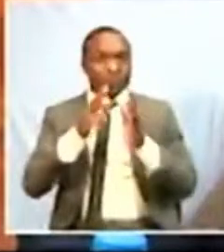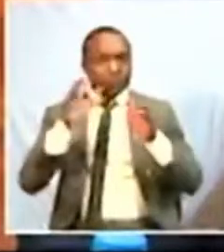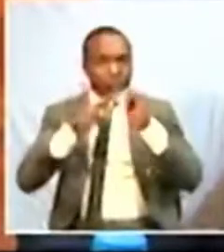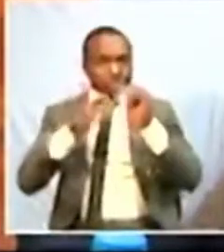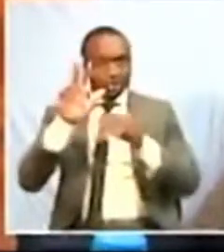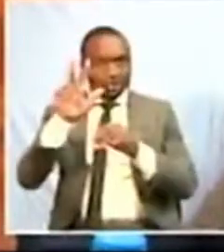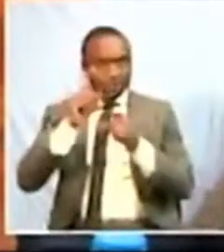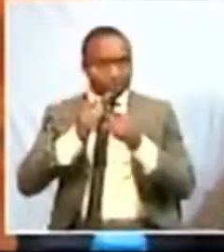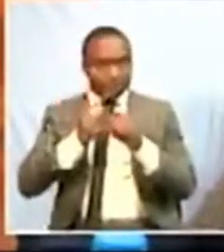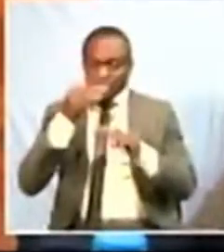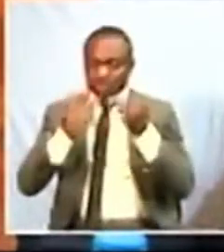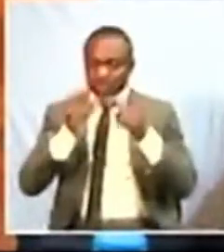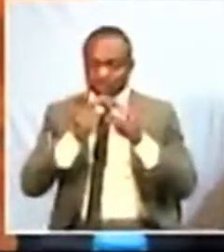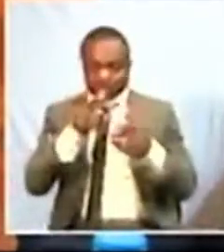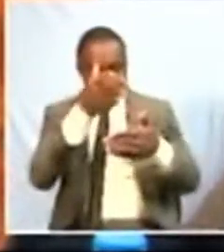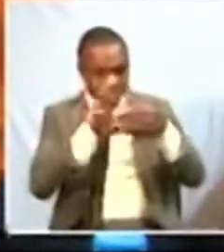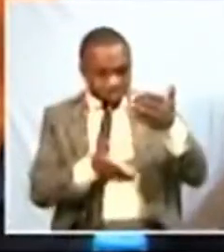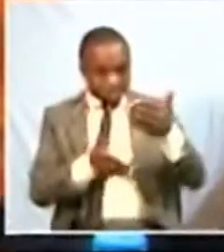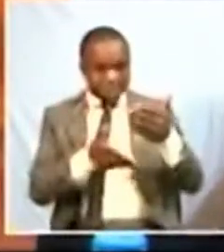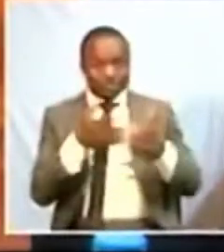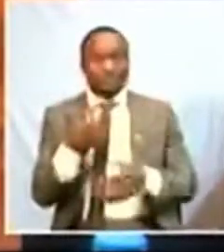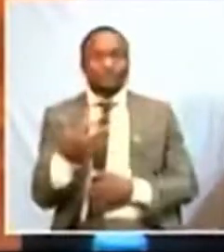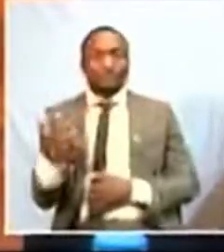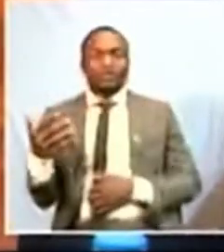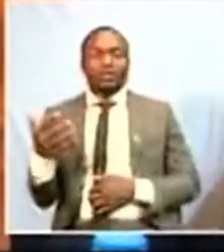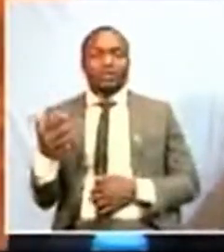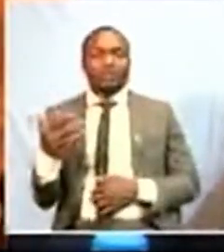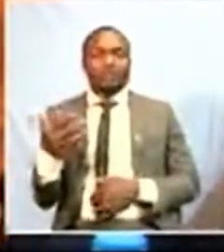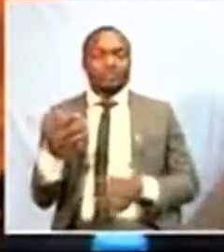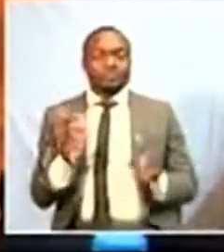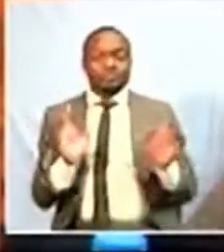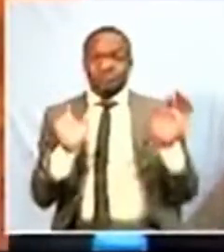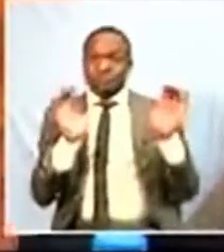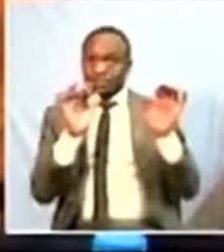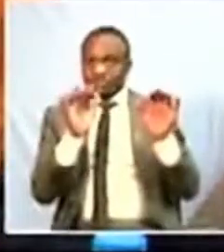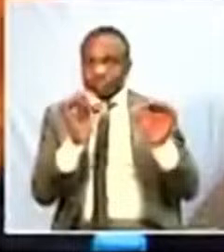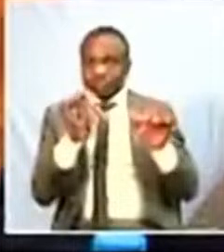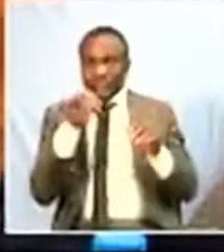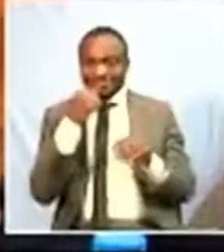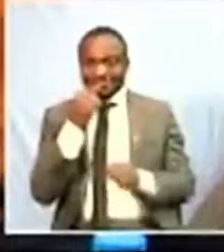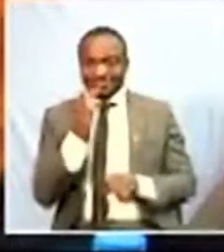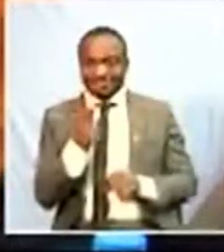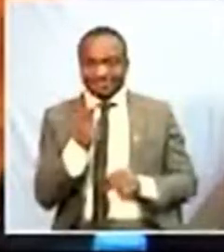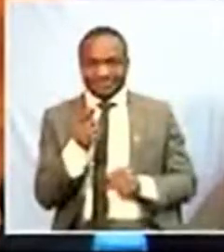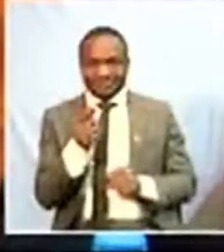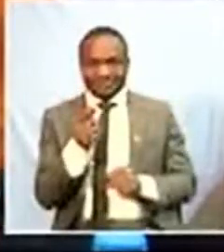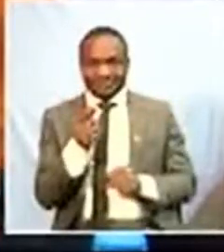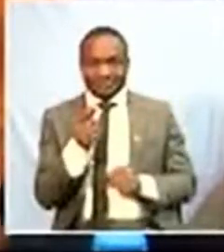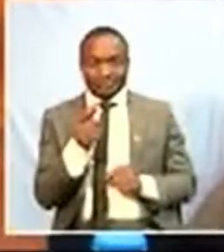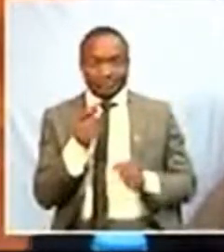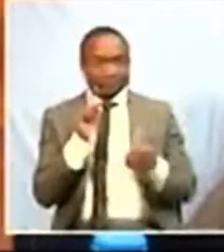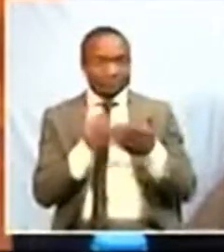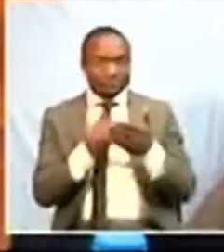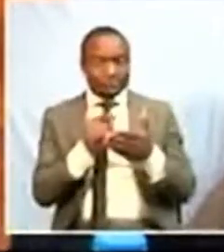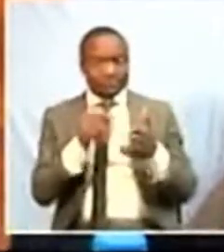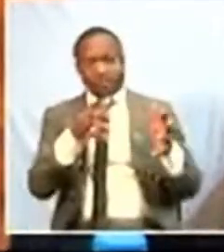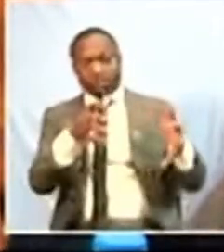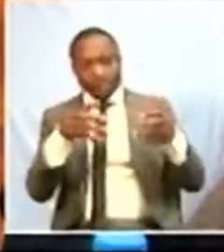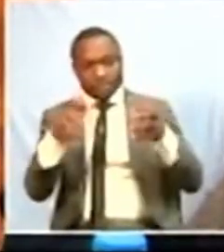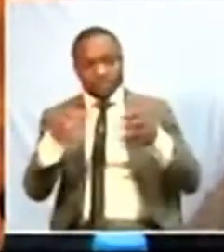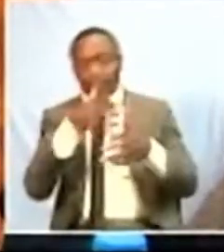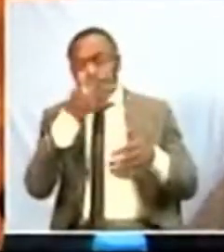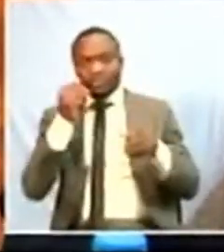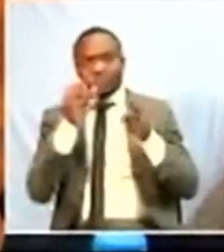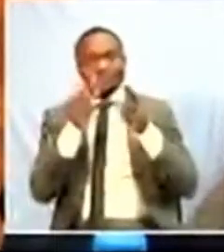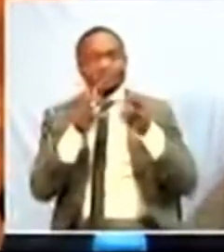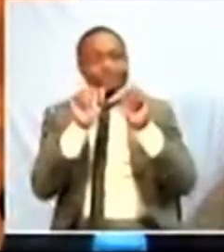But for this material, once bought, it's assembled, you will say bye to warping. And we thought this is the best way